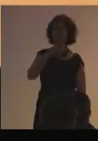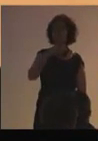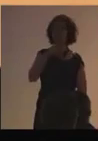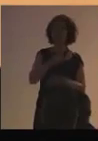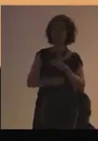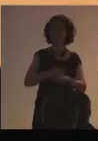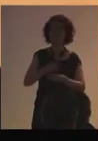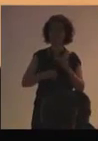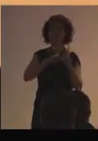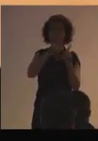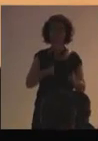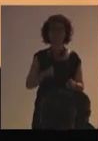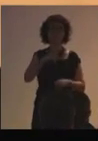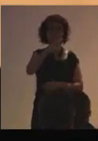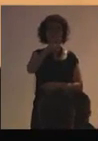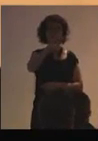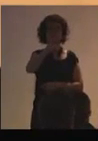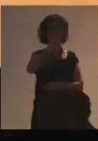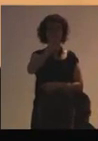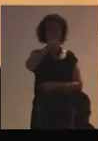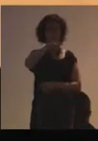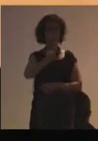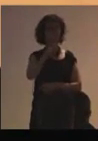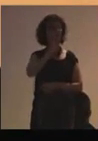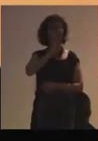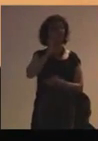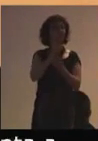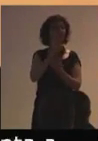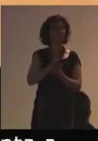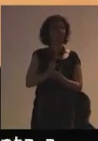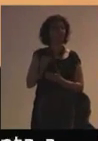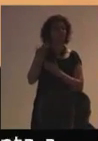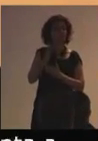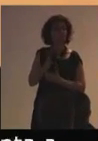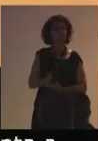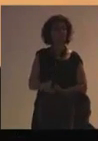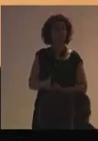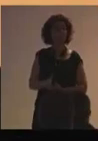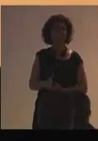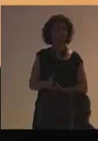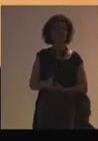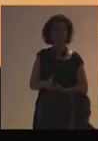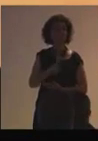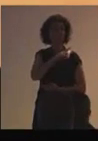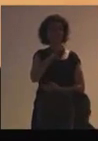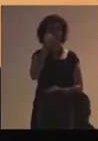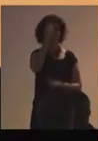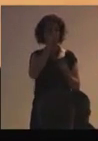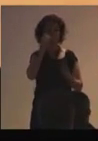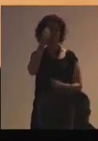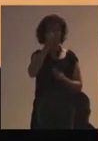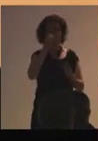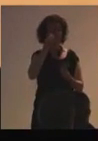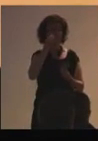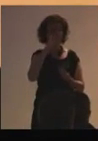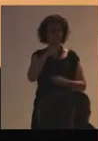Well, I do have a question for Christina. Among the challenges that you have presented to us,